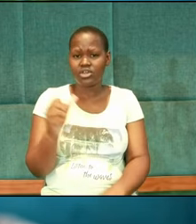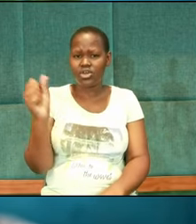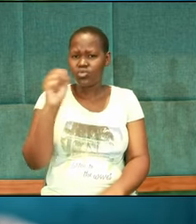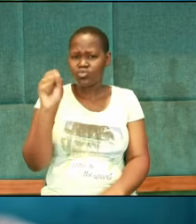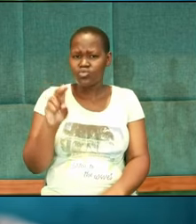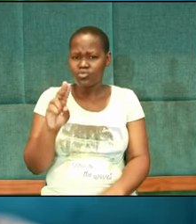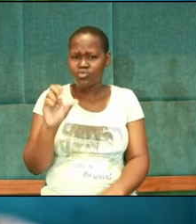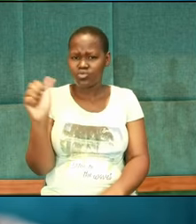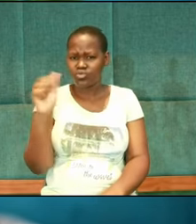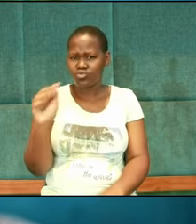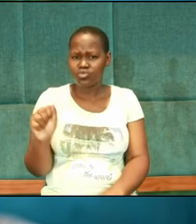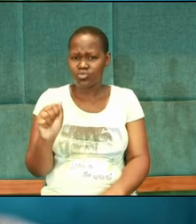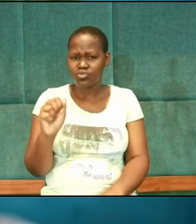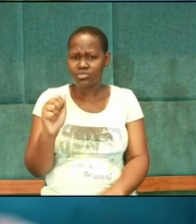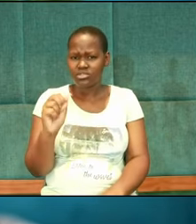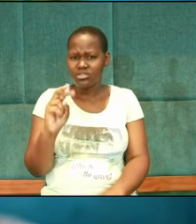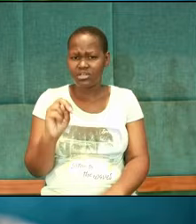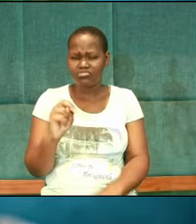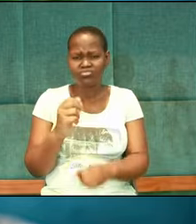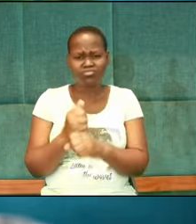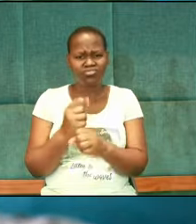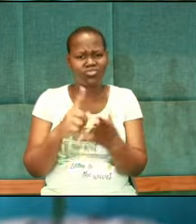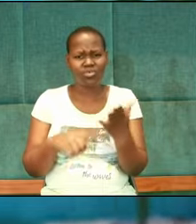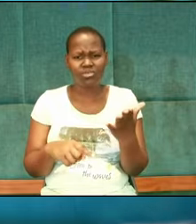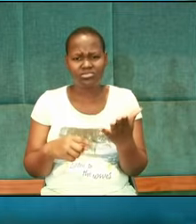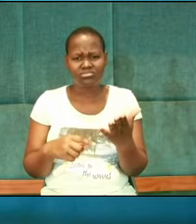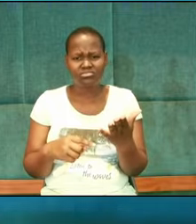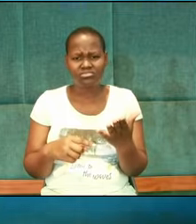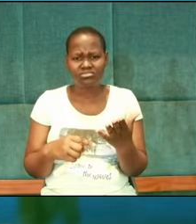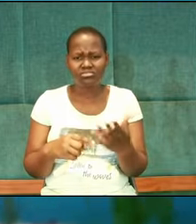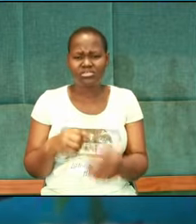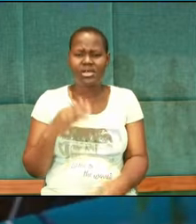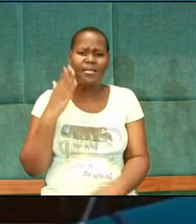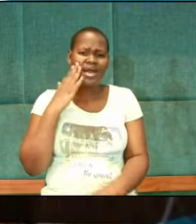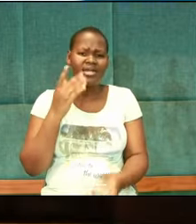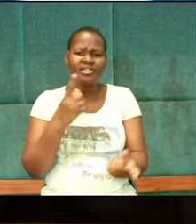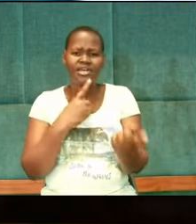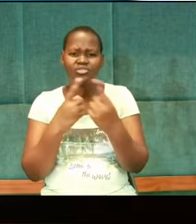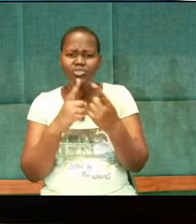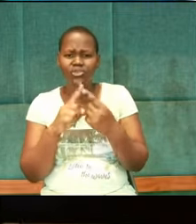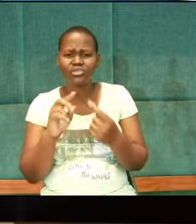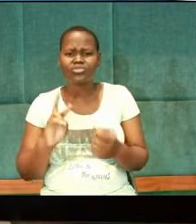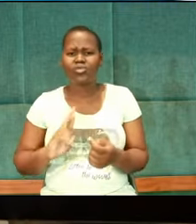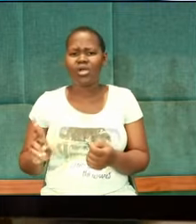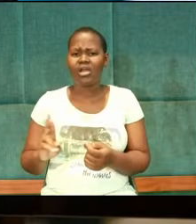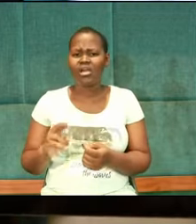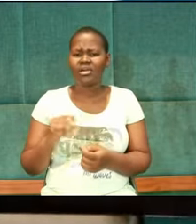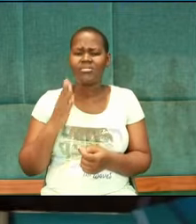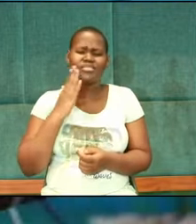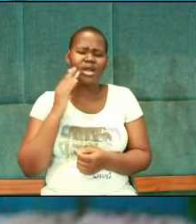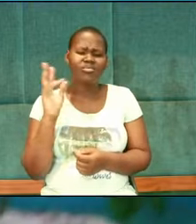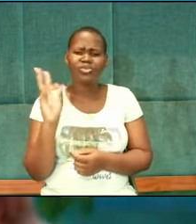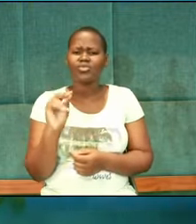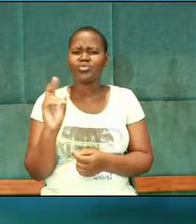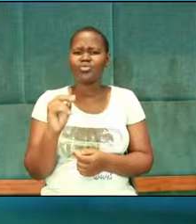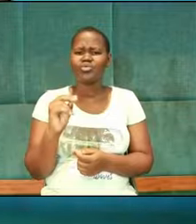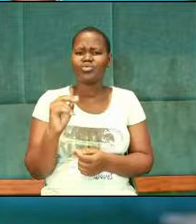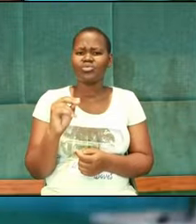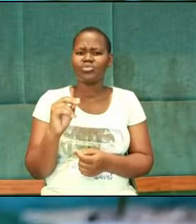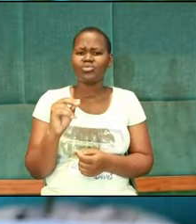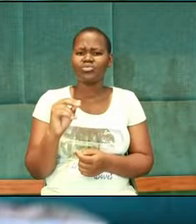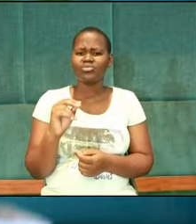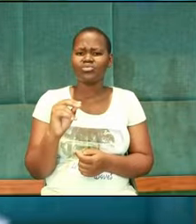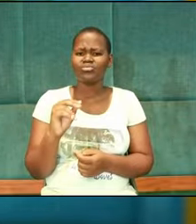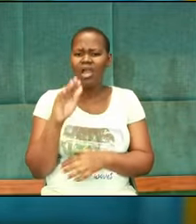do? You engage. Sometimes the mother will be talking to her and she's just, mommy, no. I say, Susan, who are